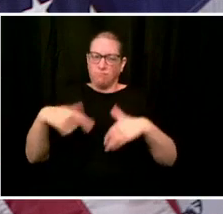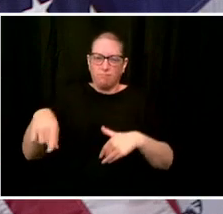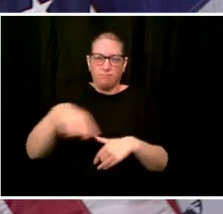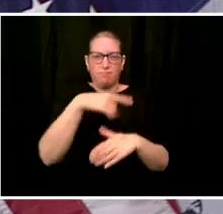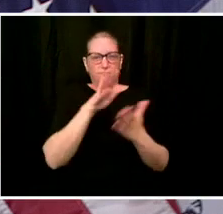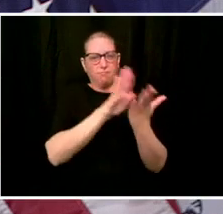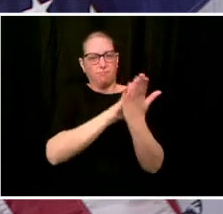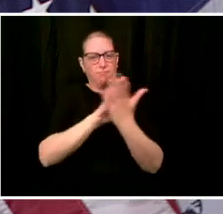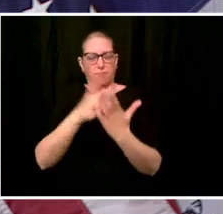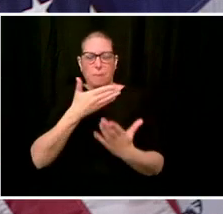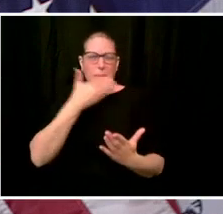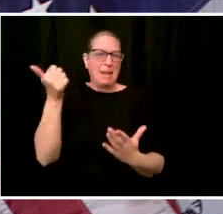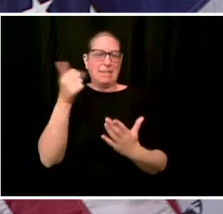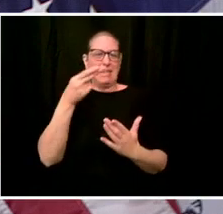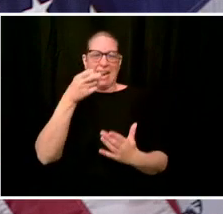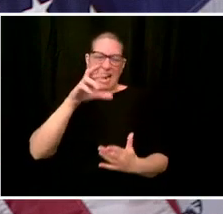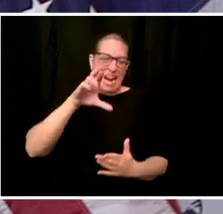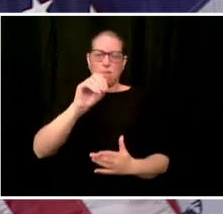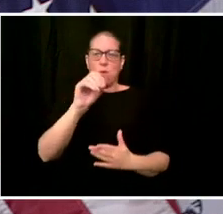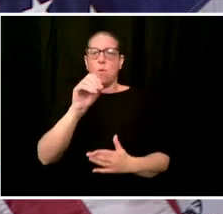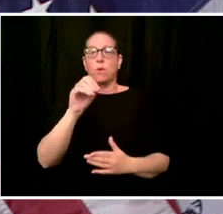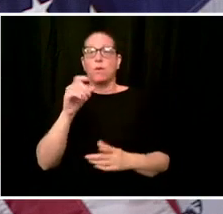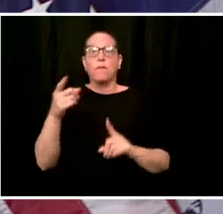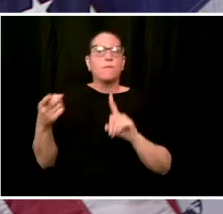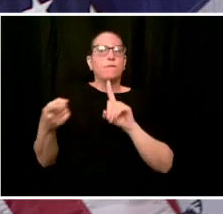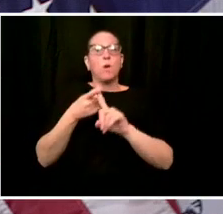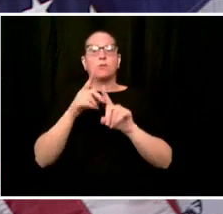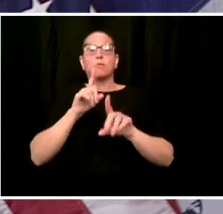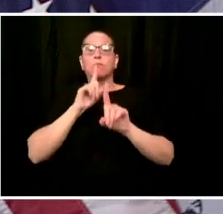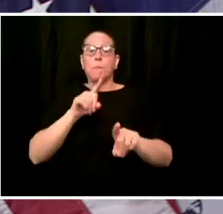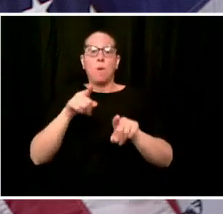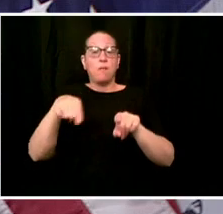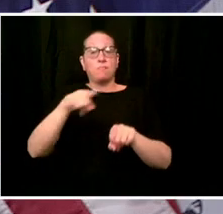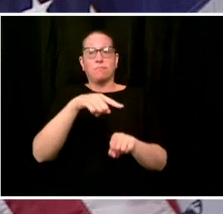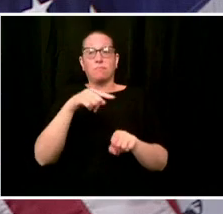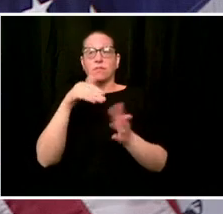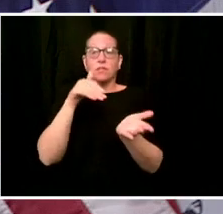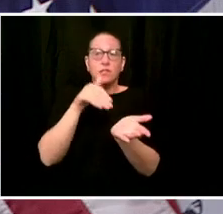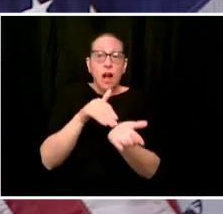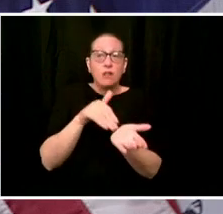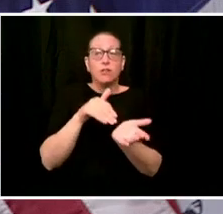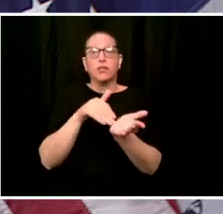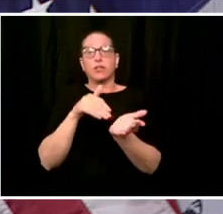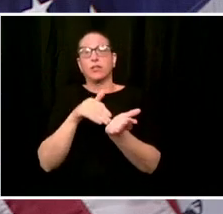our hospitals to hold the line against all odds. We've seen it in